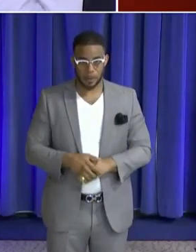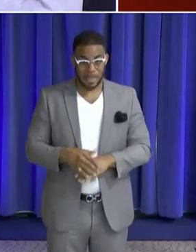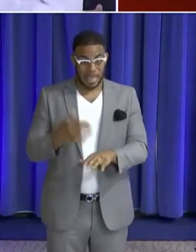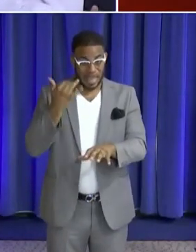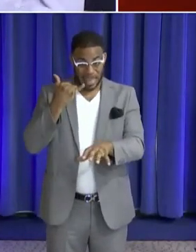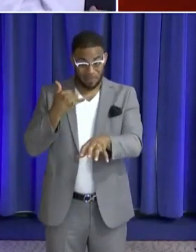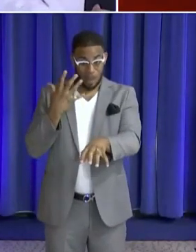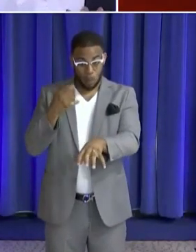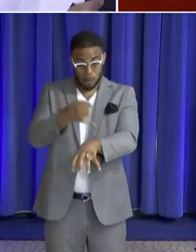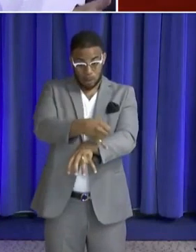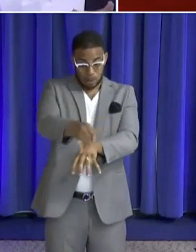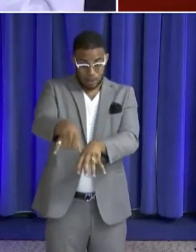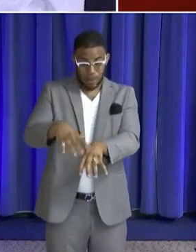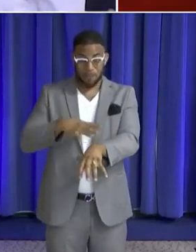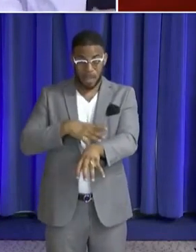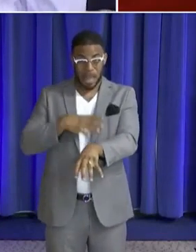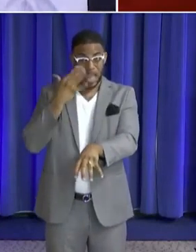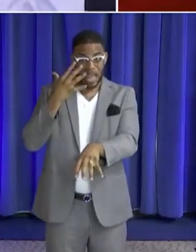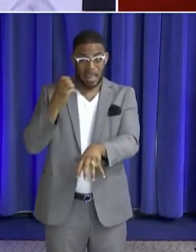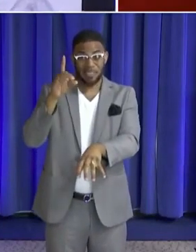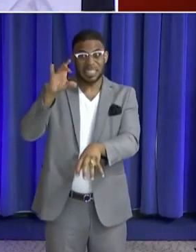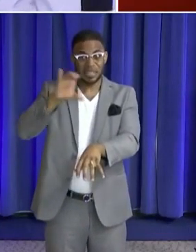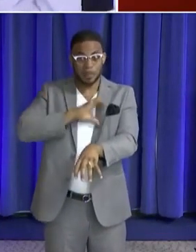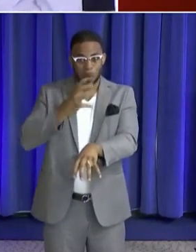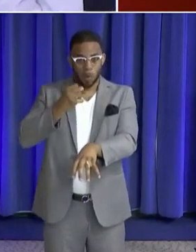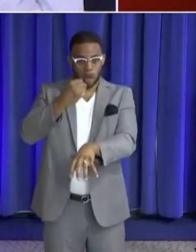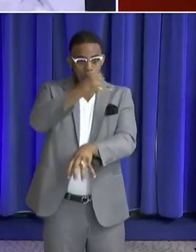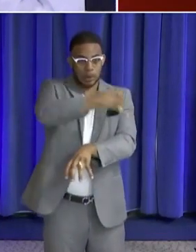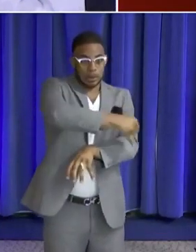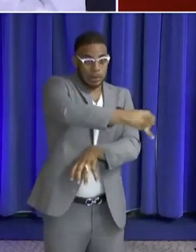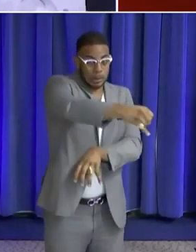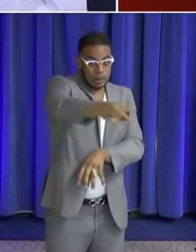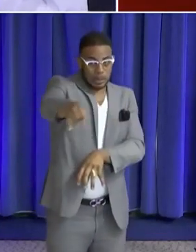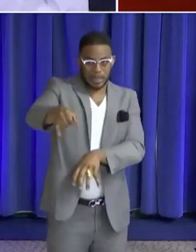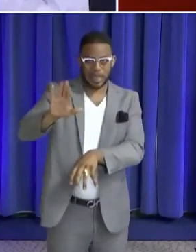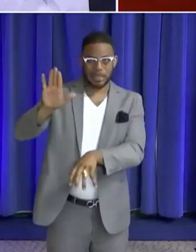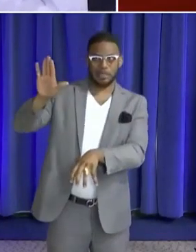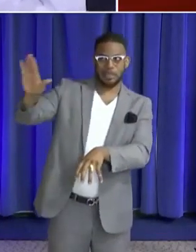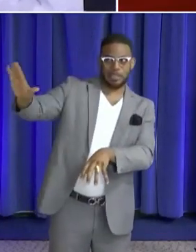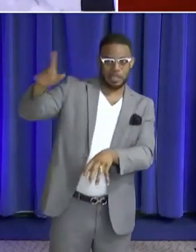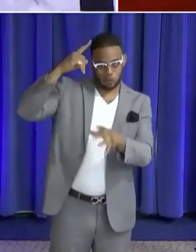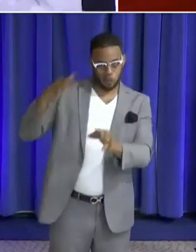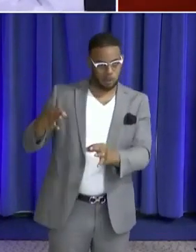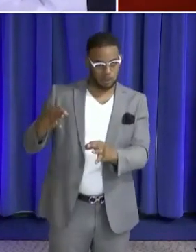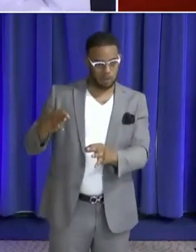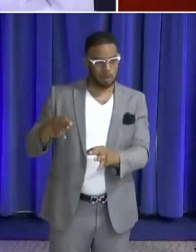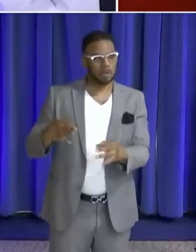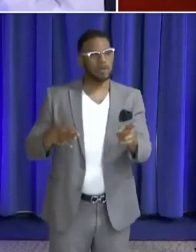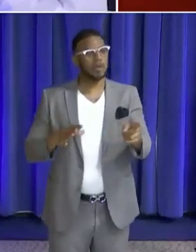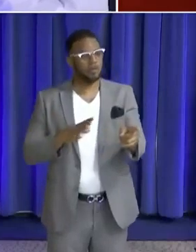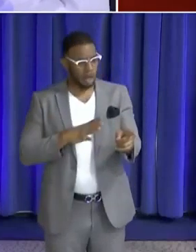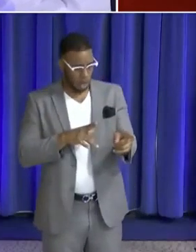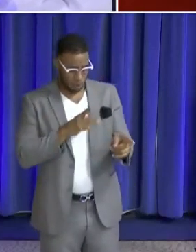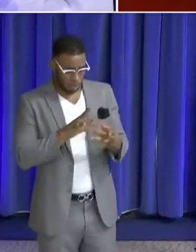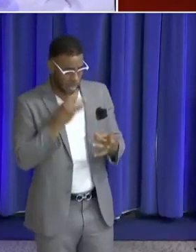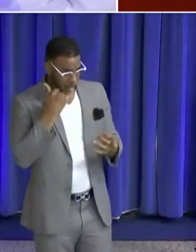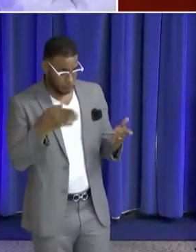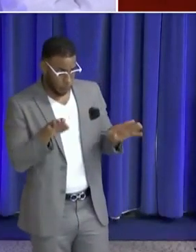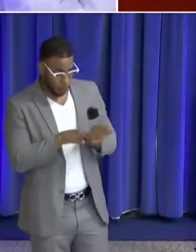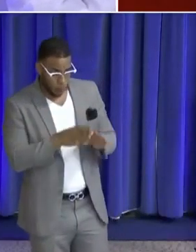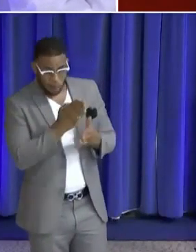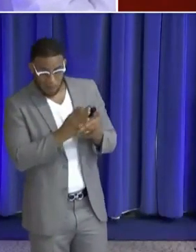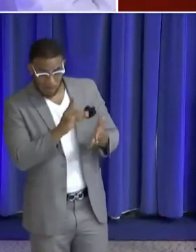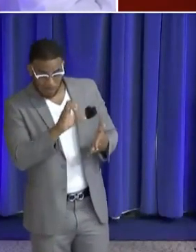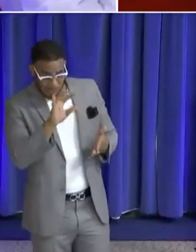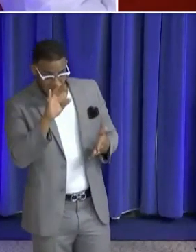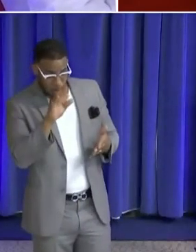legal authority that the president has to do this, to bring troops in from out of state and to close DC streets and possibly